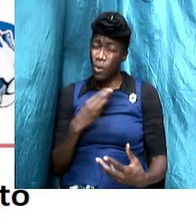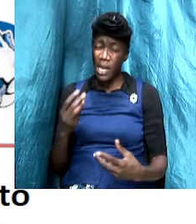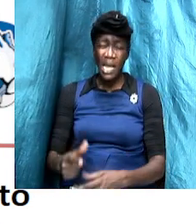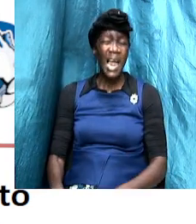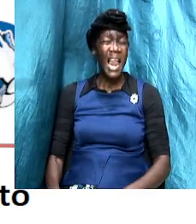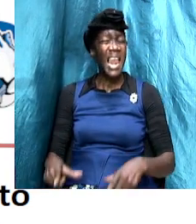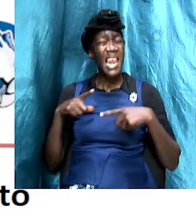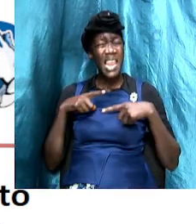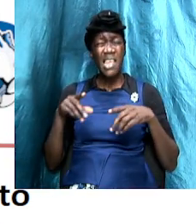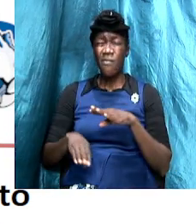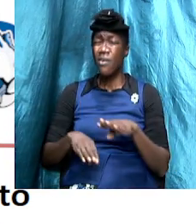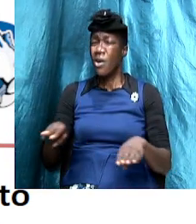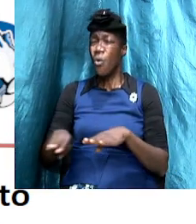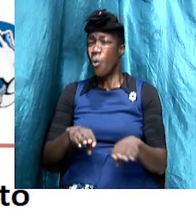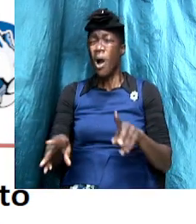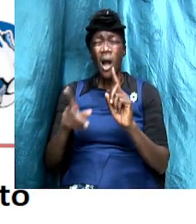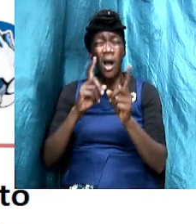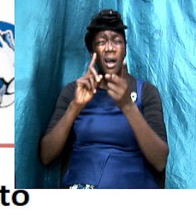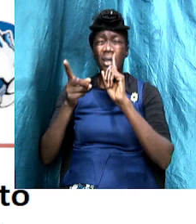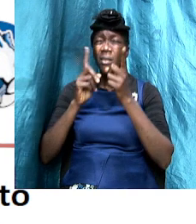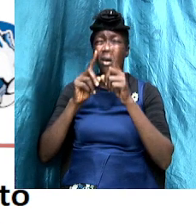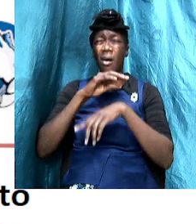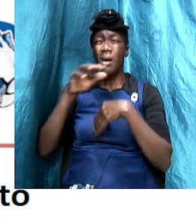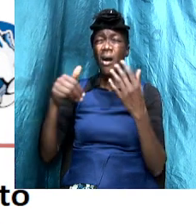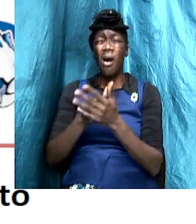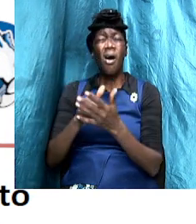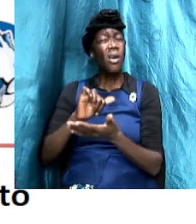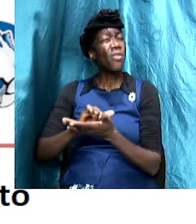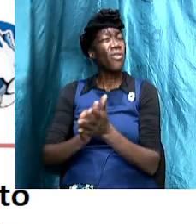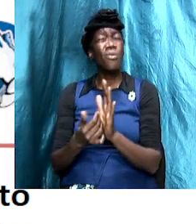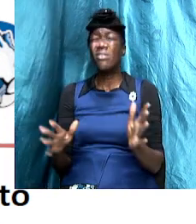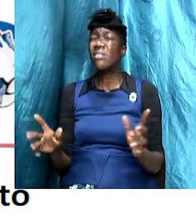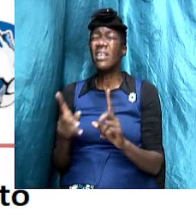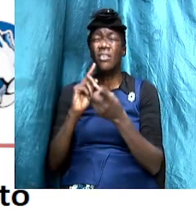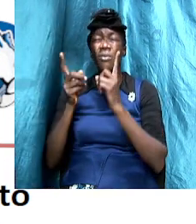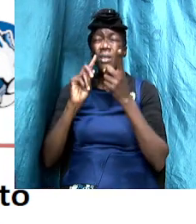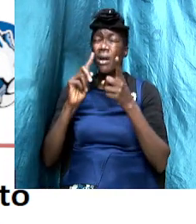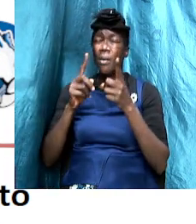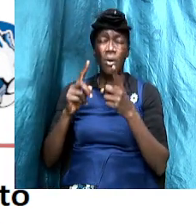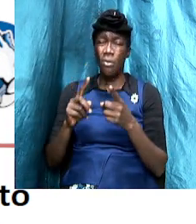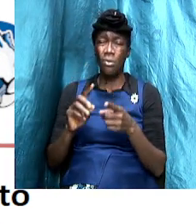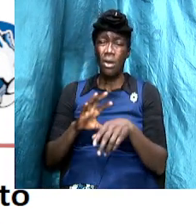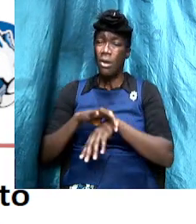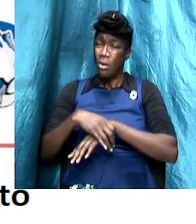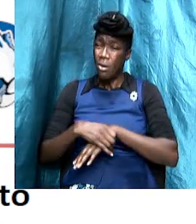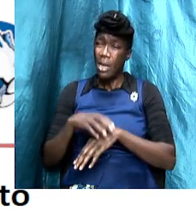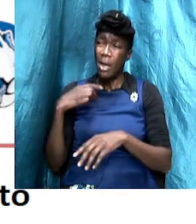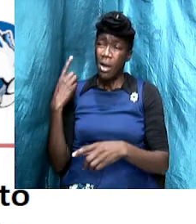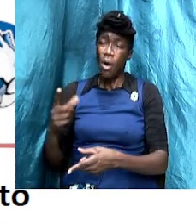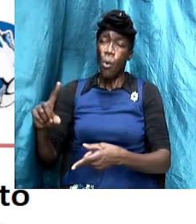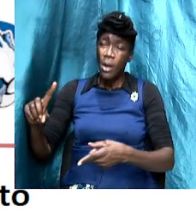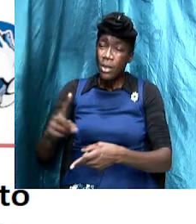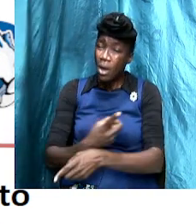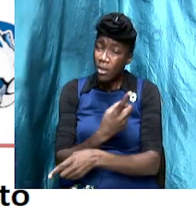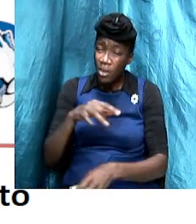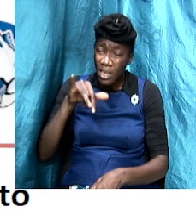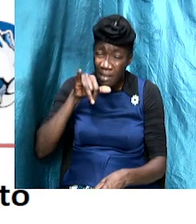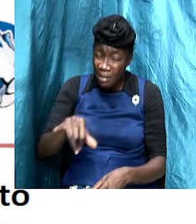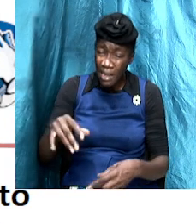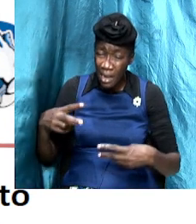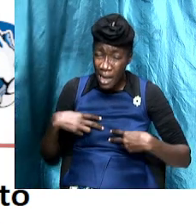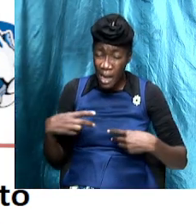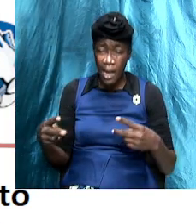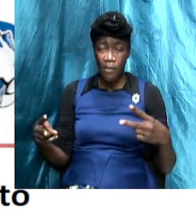walk. We are Christians in how we talk. All of those things that we spoke about earlier, our doctrine still has power like it did in the first century.